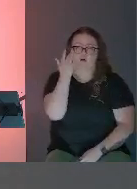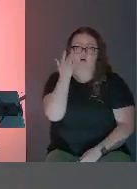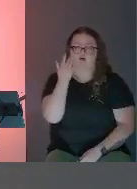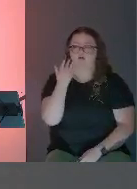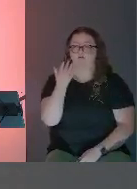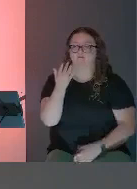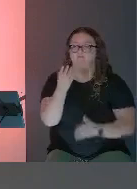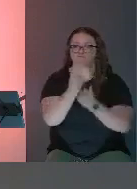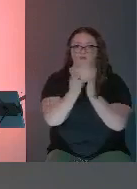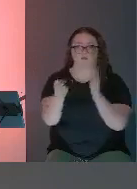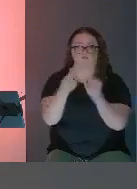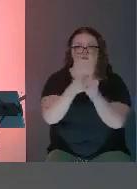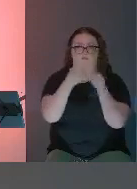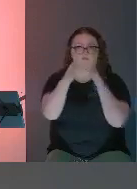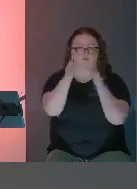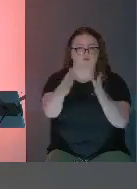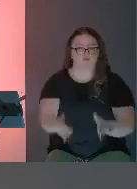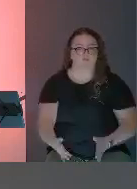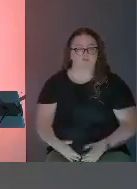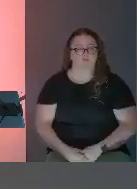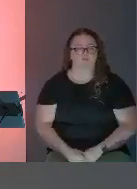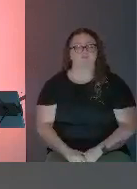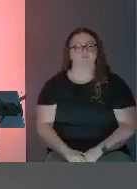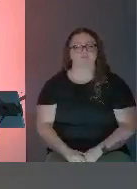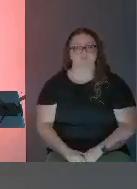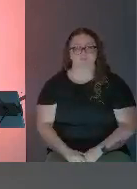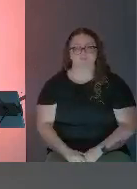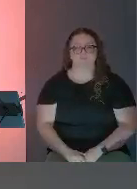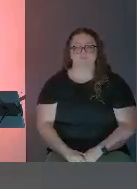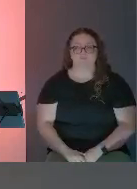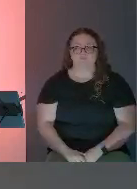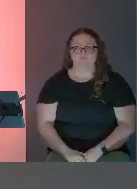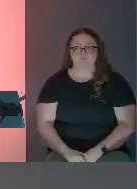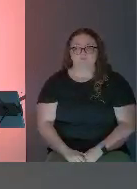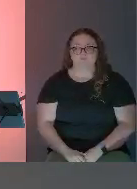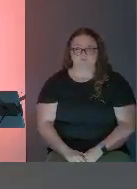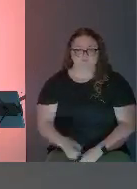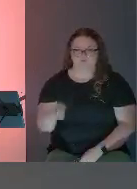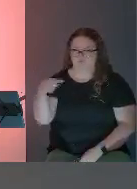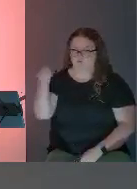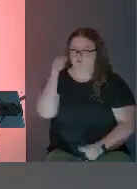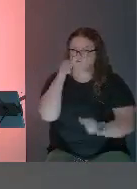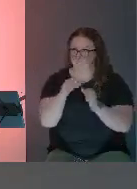the leadership of God's people. Does that ring a bell?